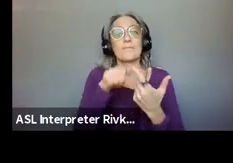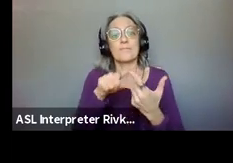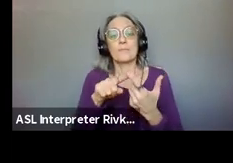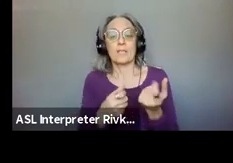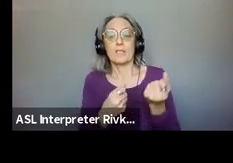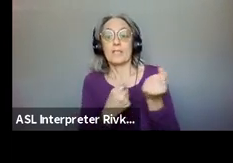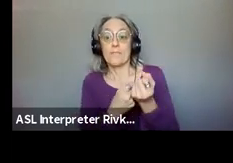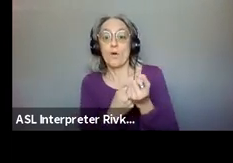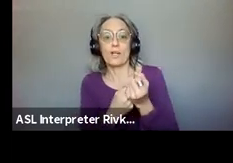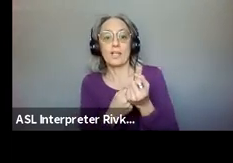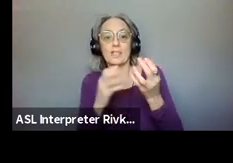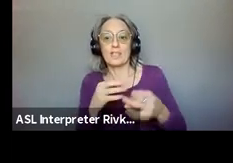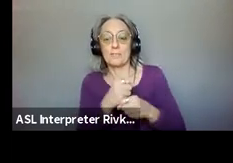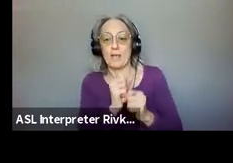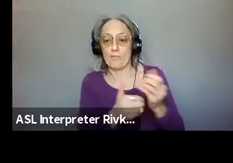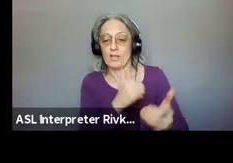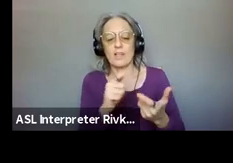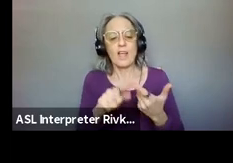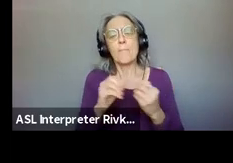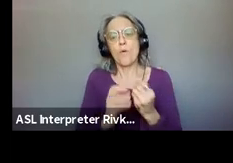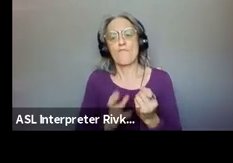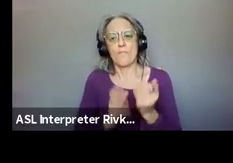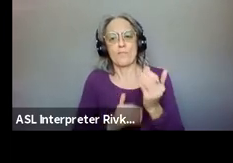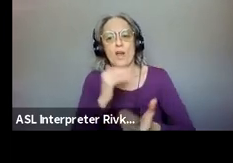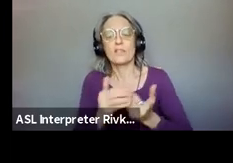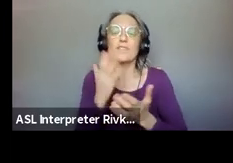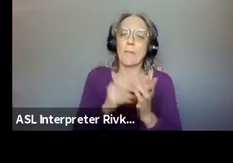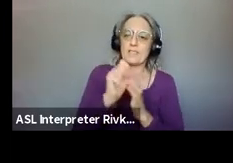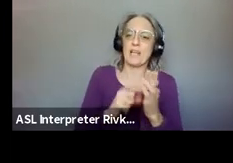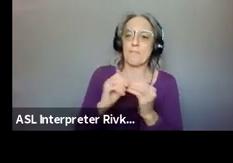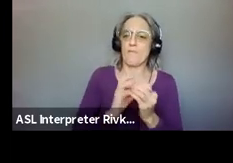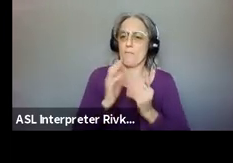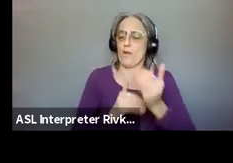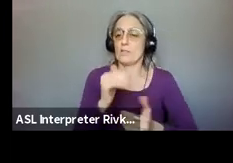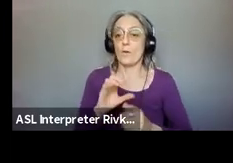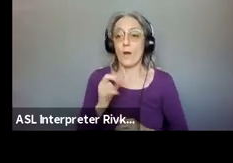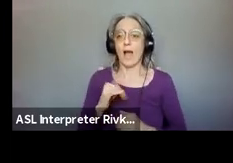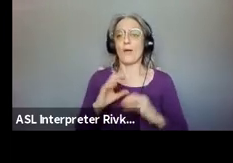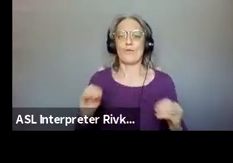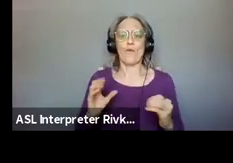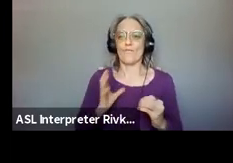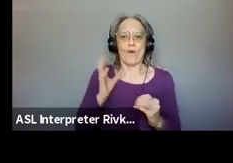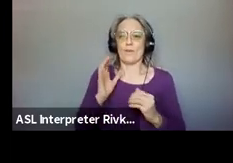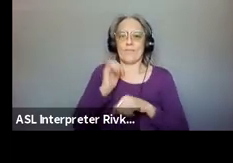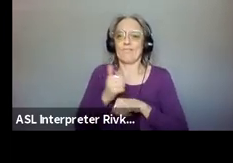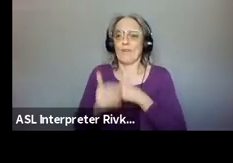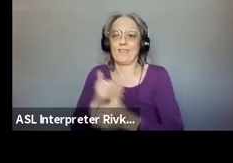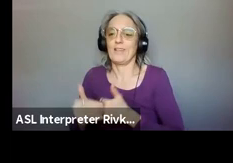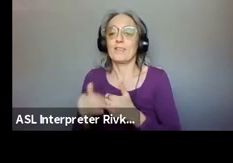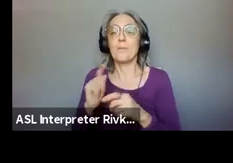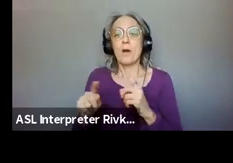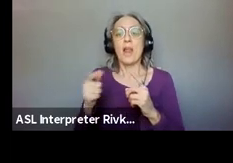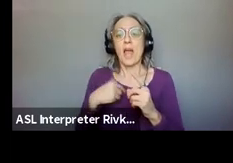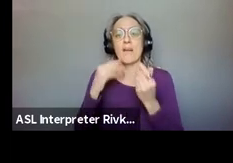making, which is a more formalized process in some states. There's not a formalized process in Ohio, but we do have resources that allow you to kind